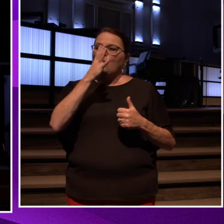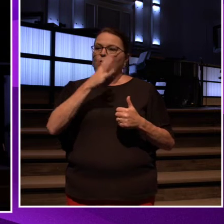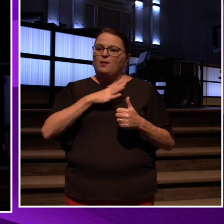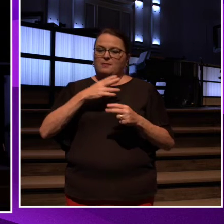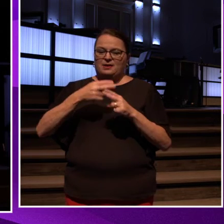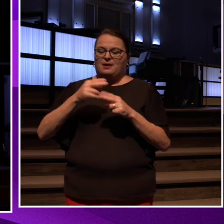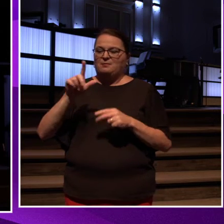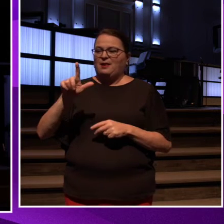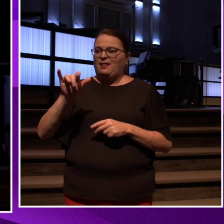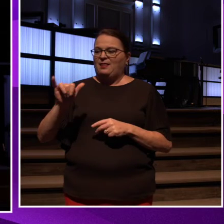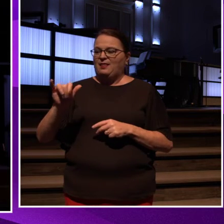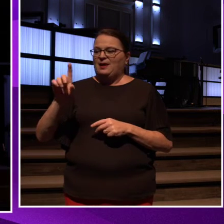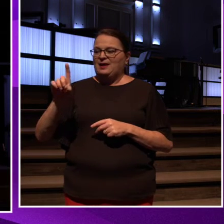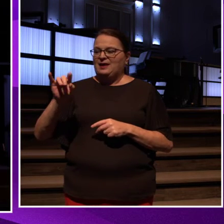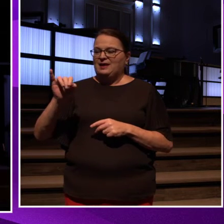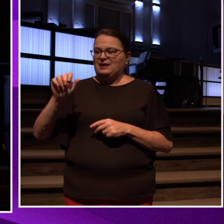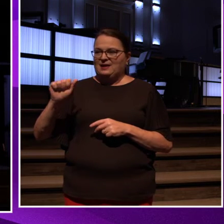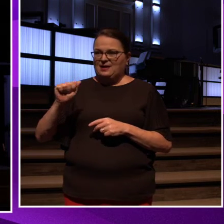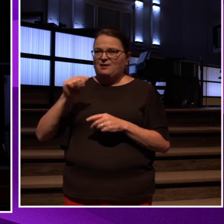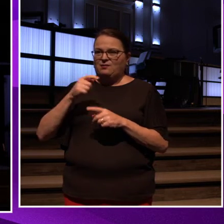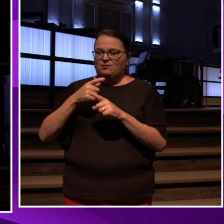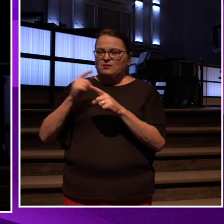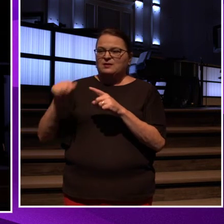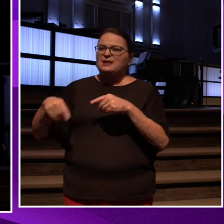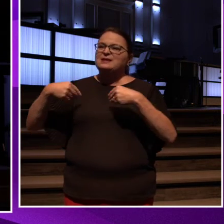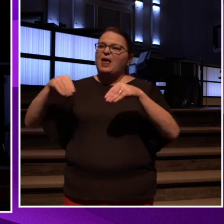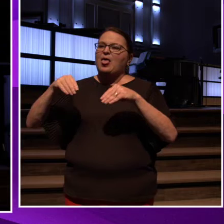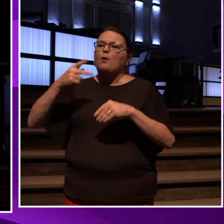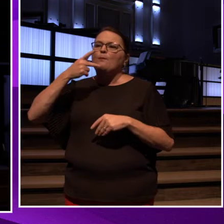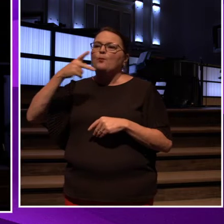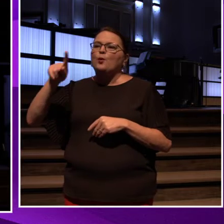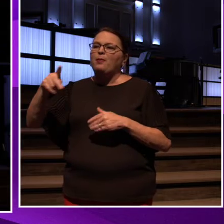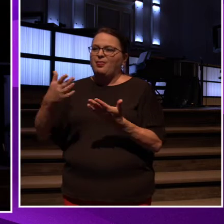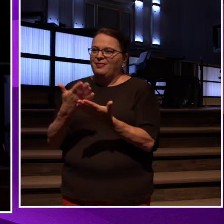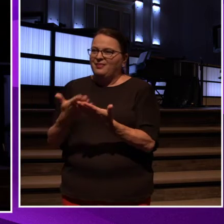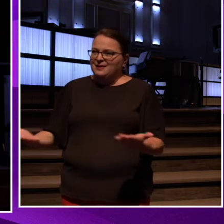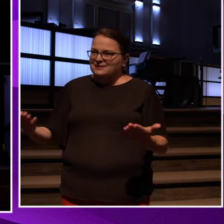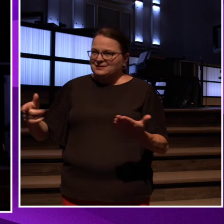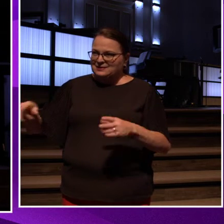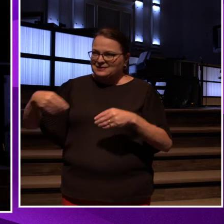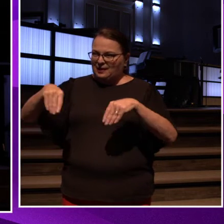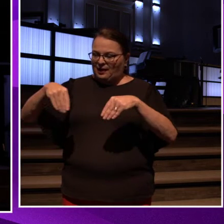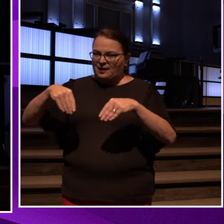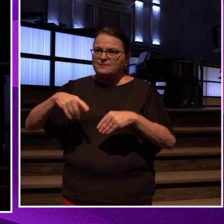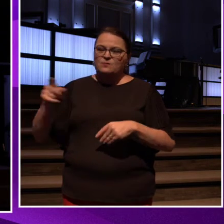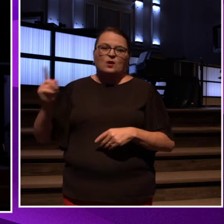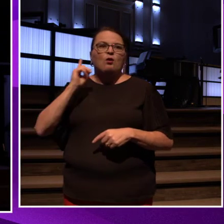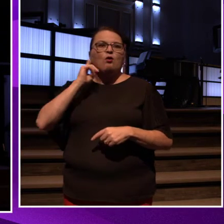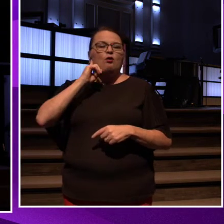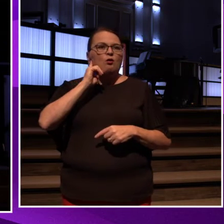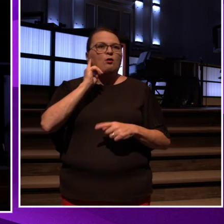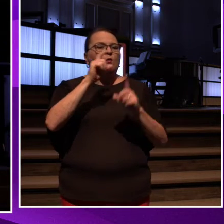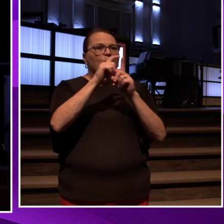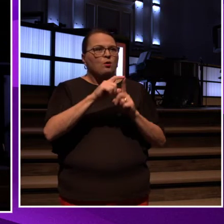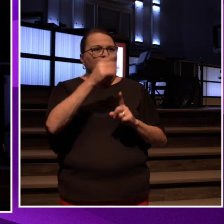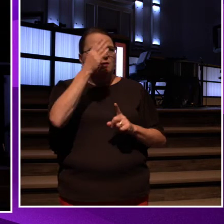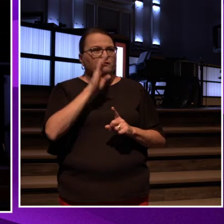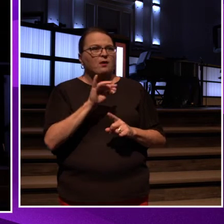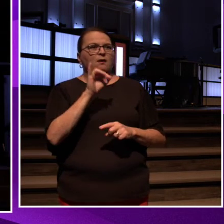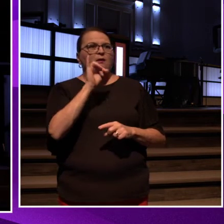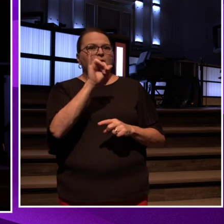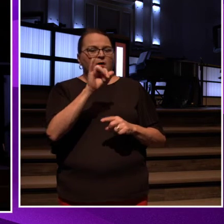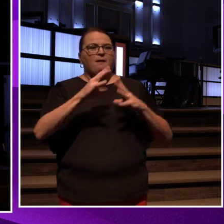named Lydia from the city of Thyatira. She was a seller of purple goods. And she heard the word of God, and she trusted in God,